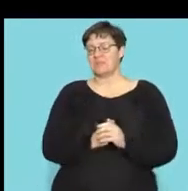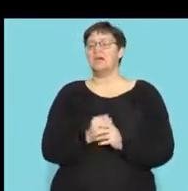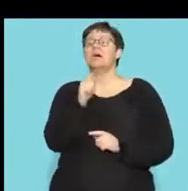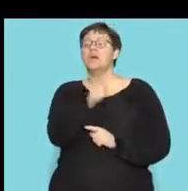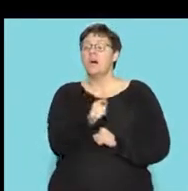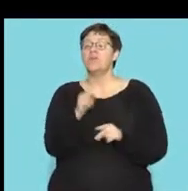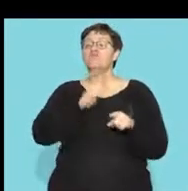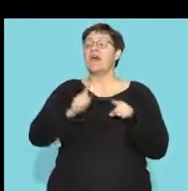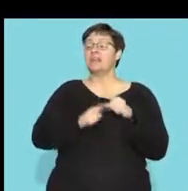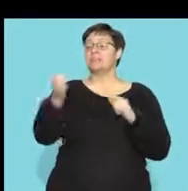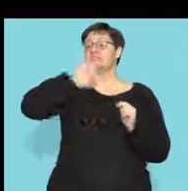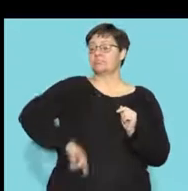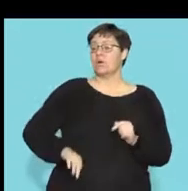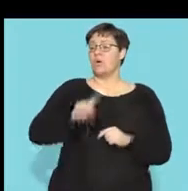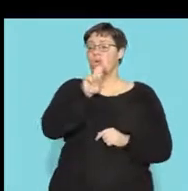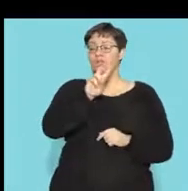is